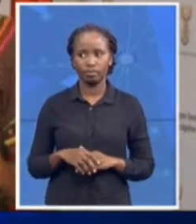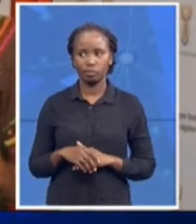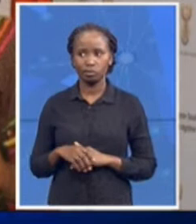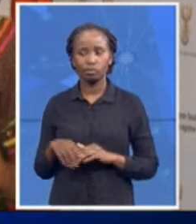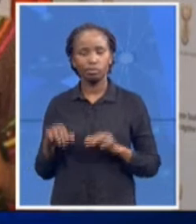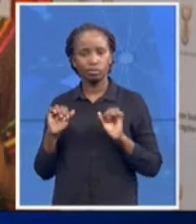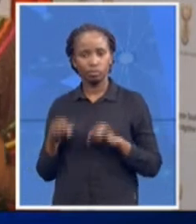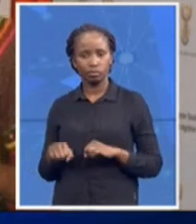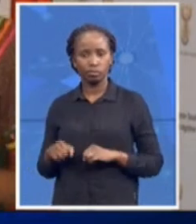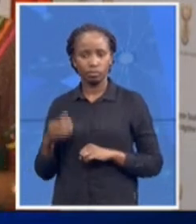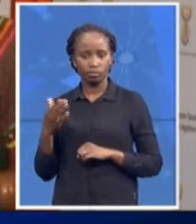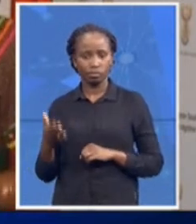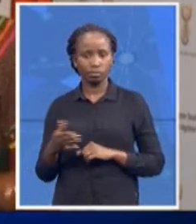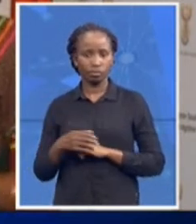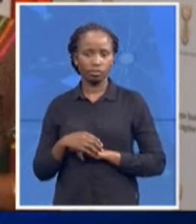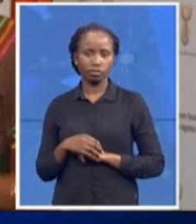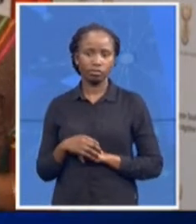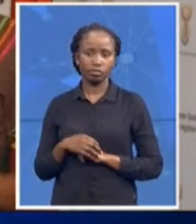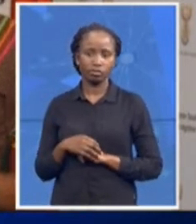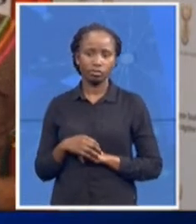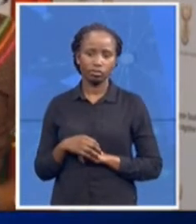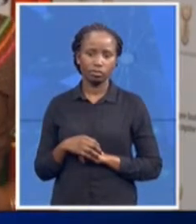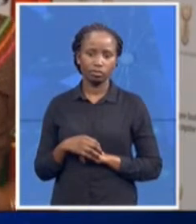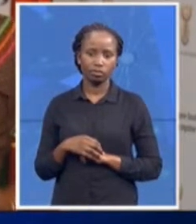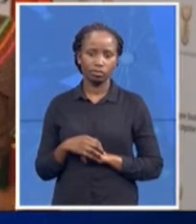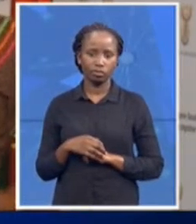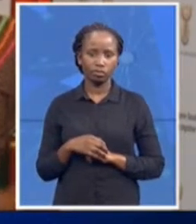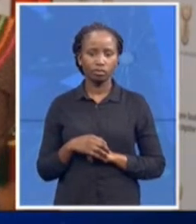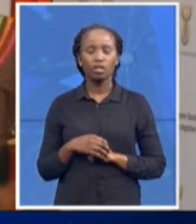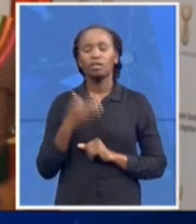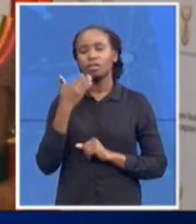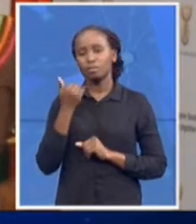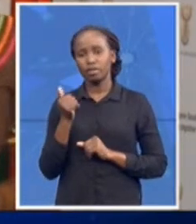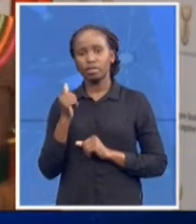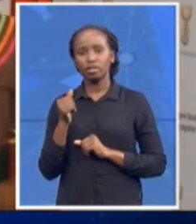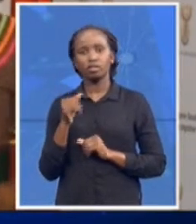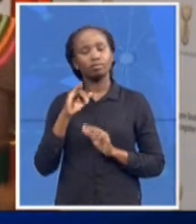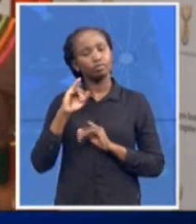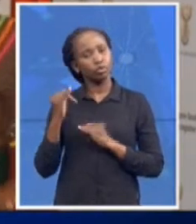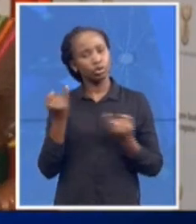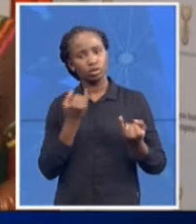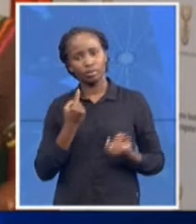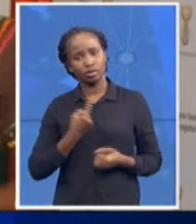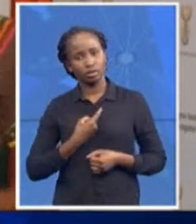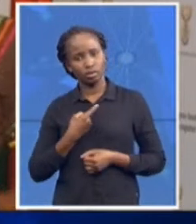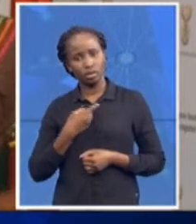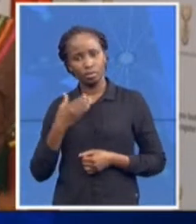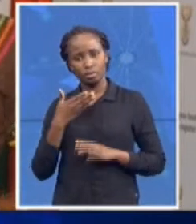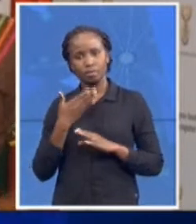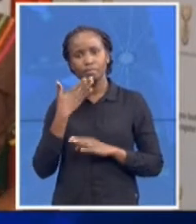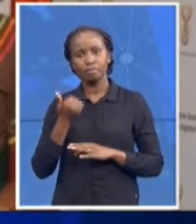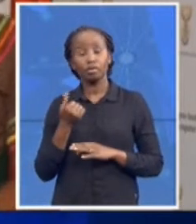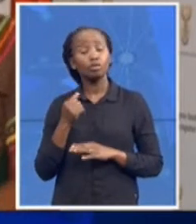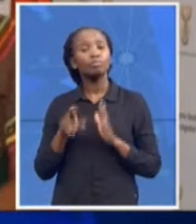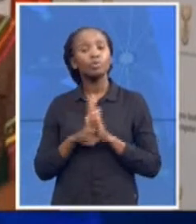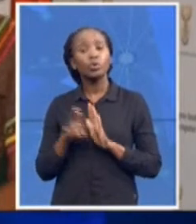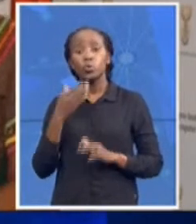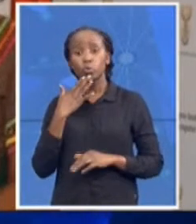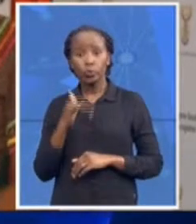Reintroduce yourself for those who've just joined and who you represent, please. Thank you so much. It's Gogan Little once again from